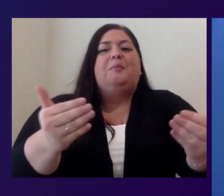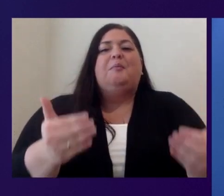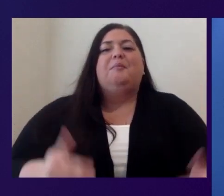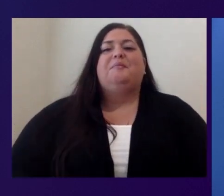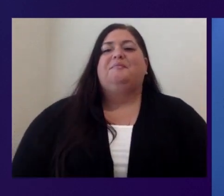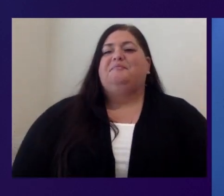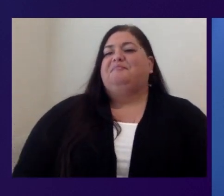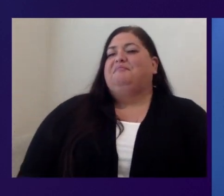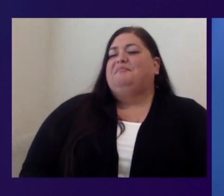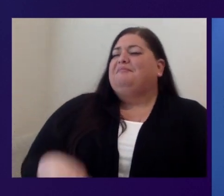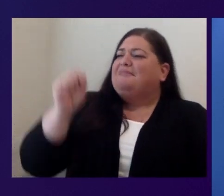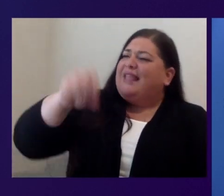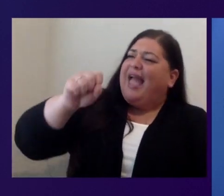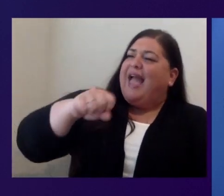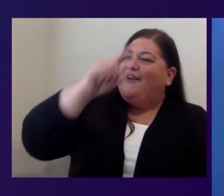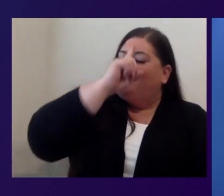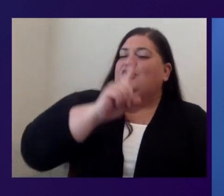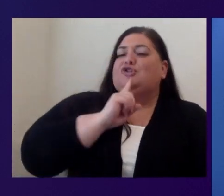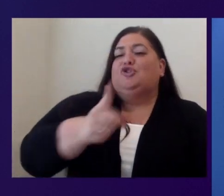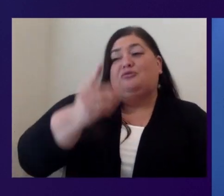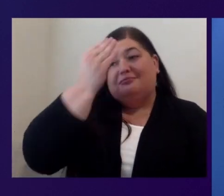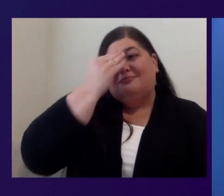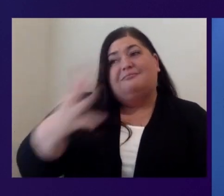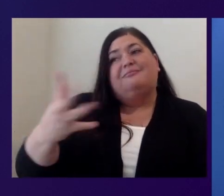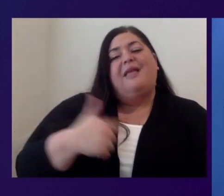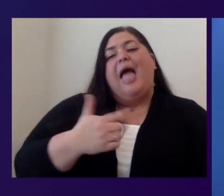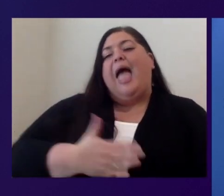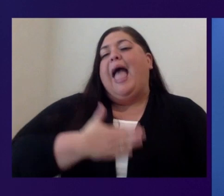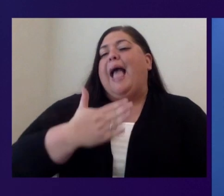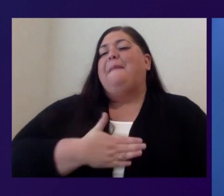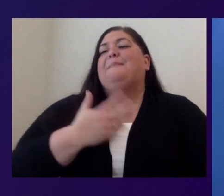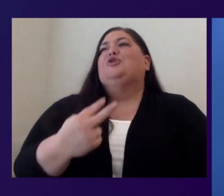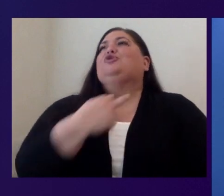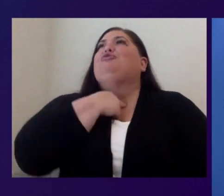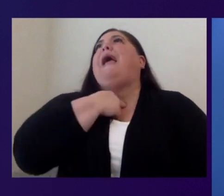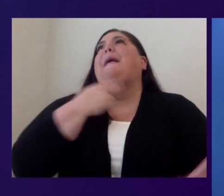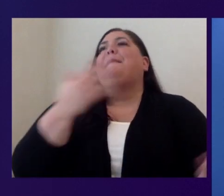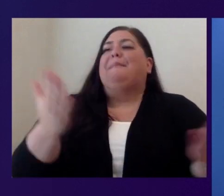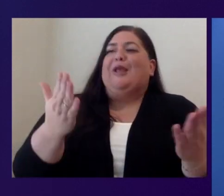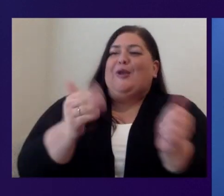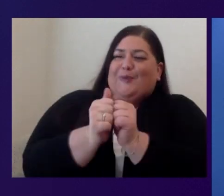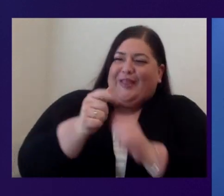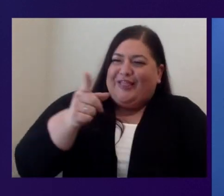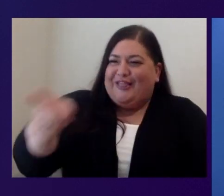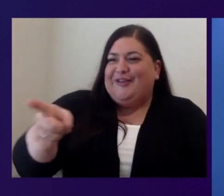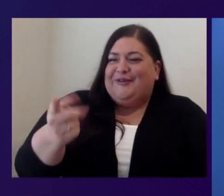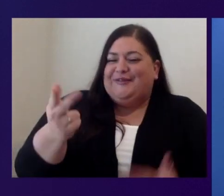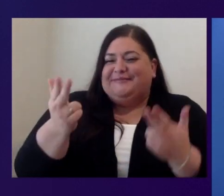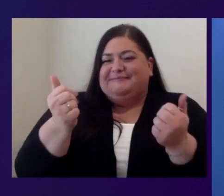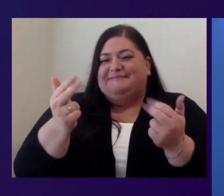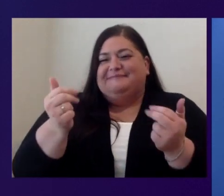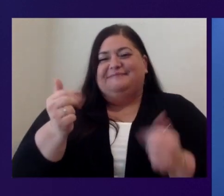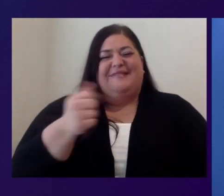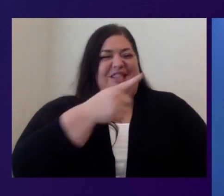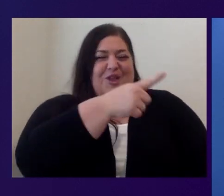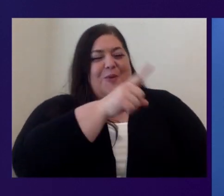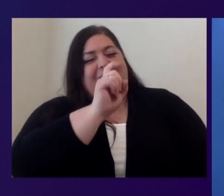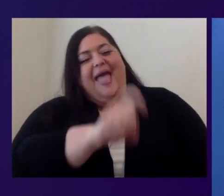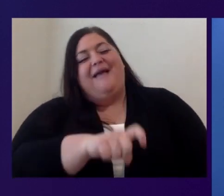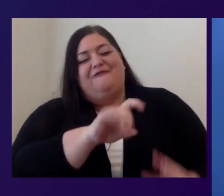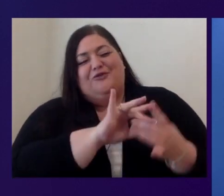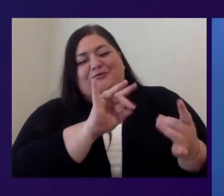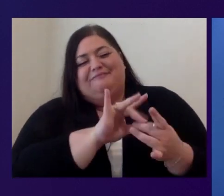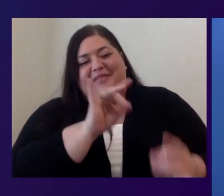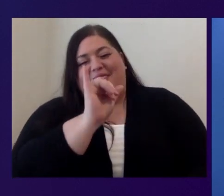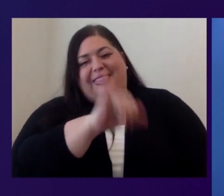of all, I'm happy to be trapped here with you for the next 20 minutes or even more. You have to say it. I think that here